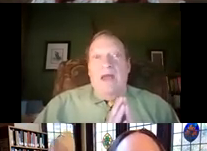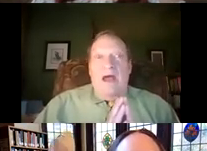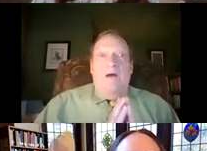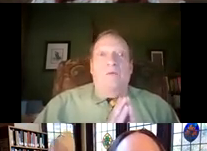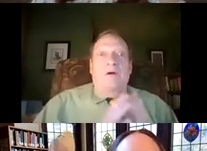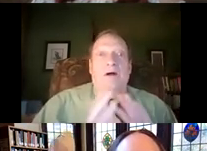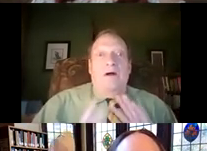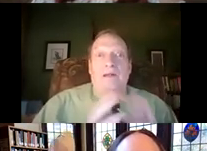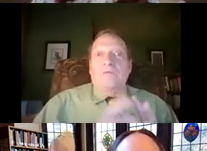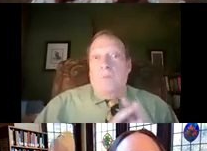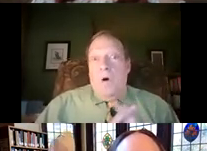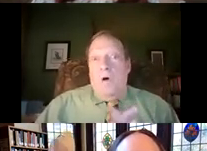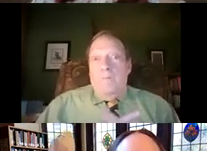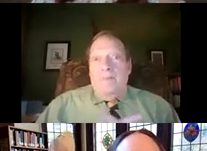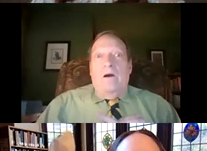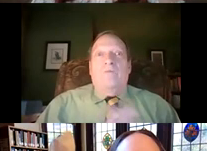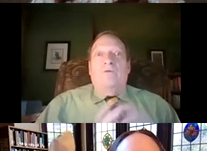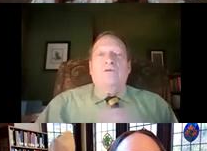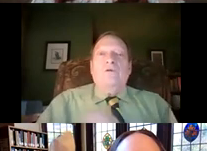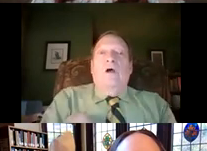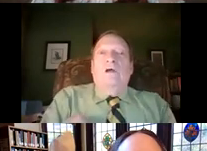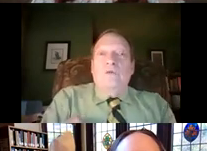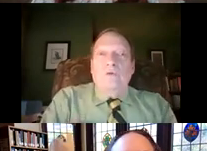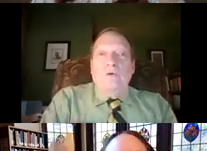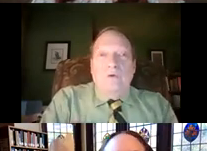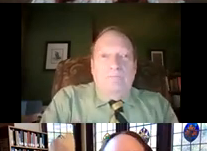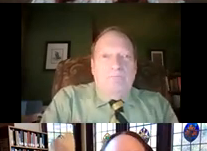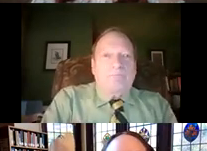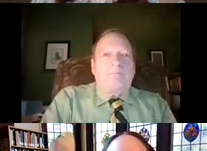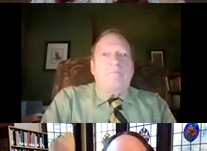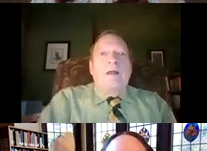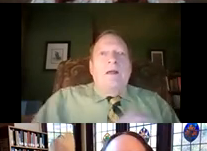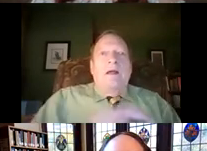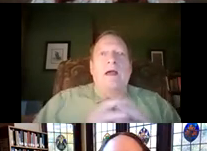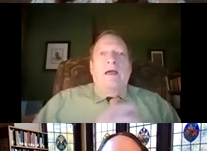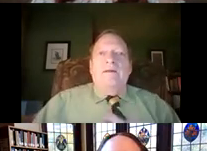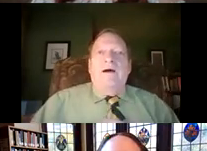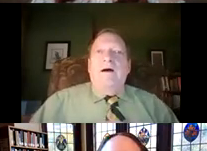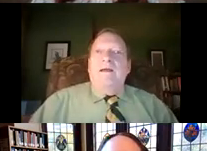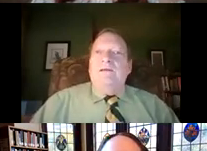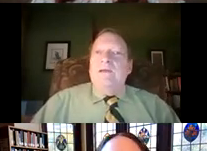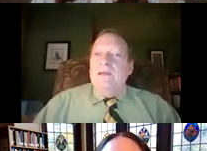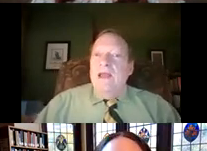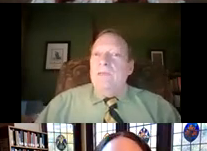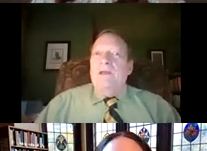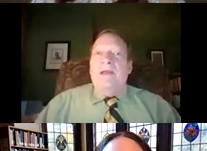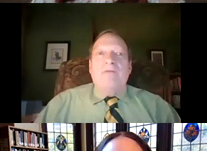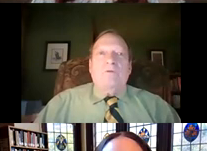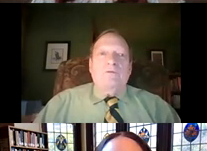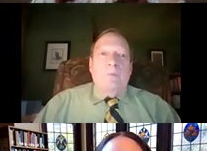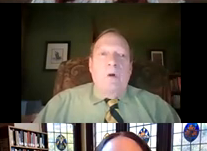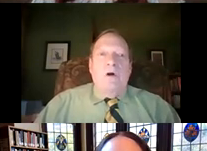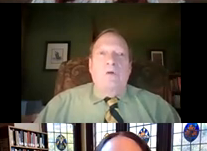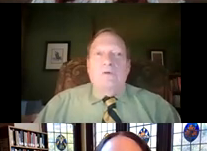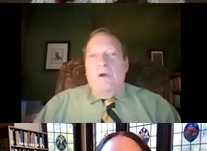is now Lathrop Hall, our first student union. And he named it after